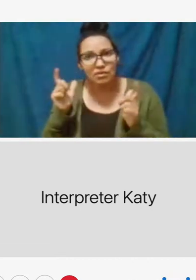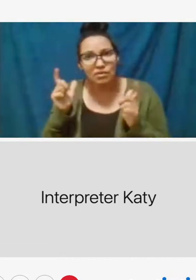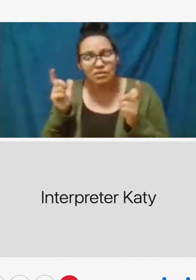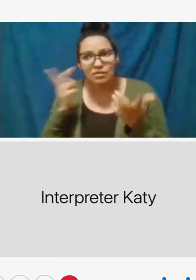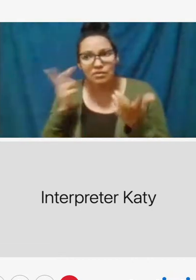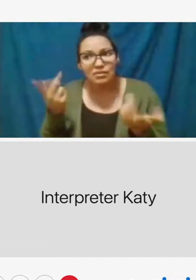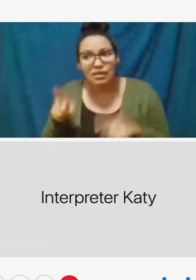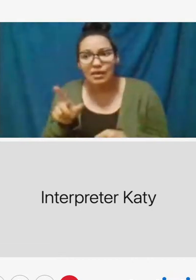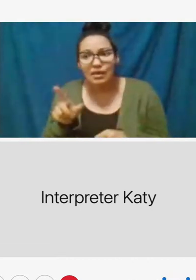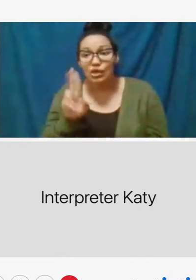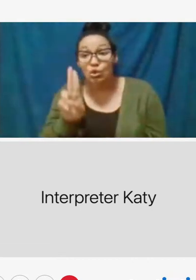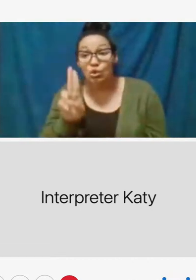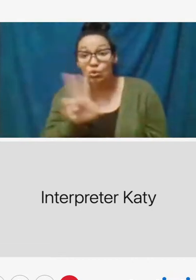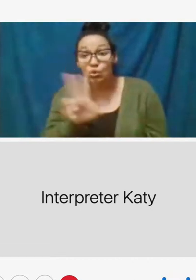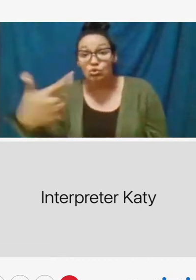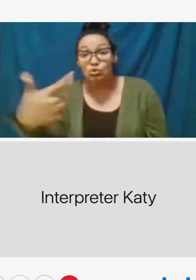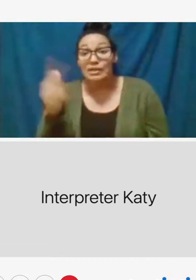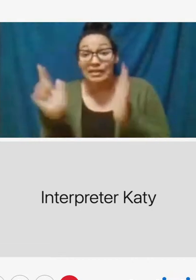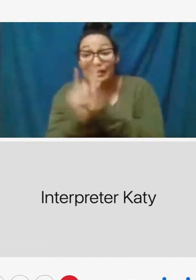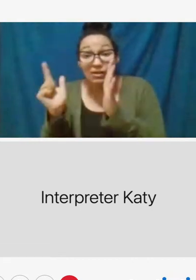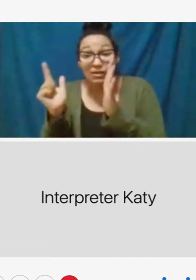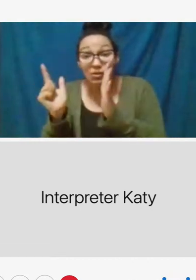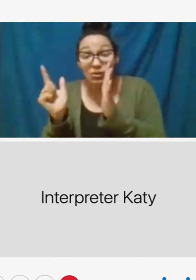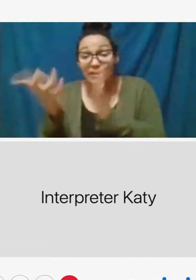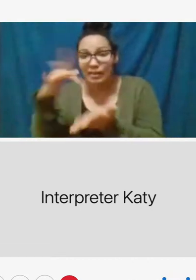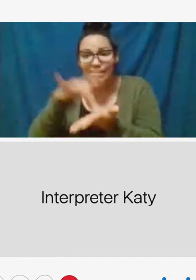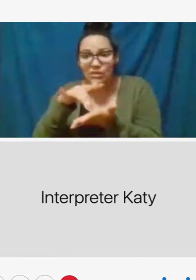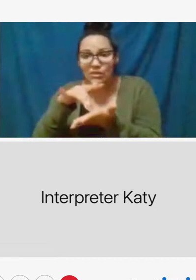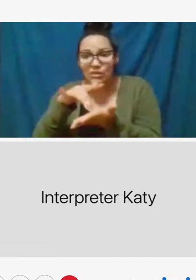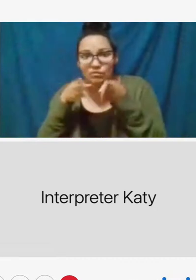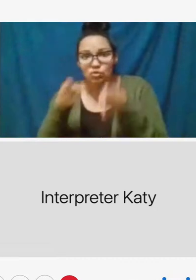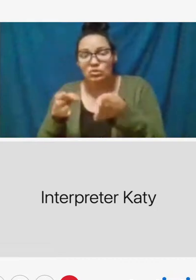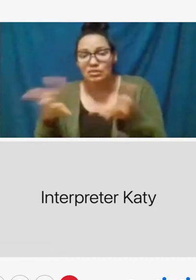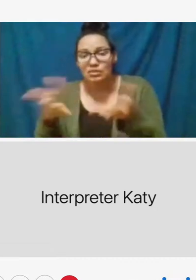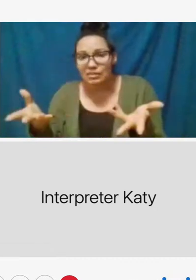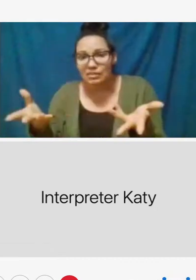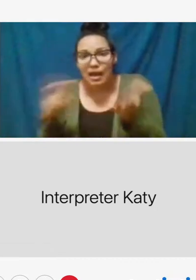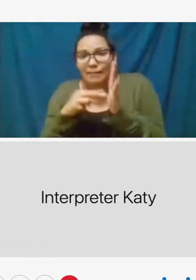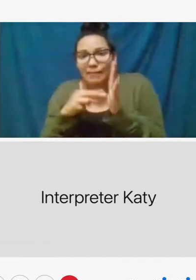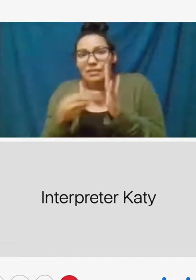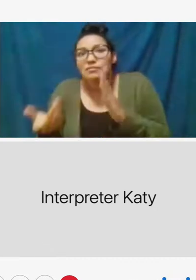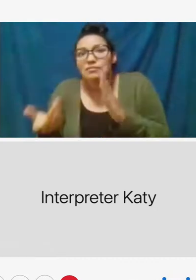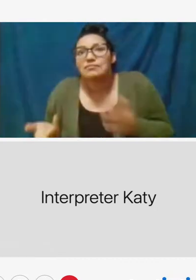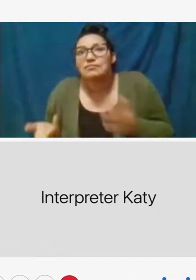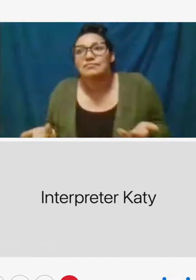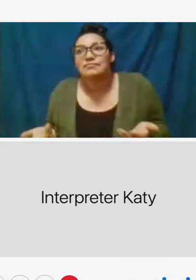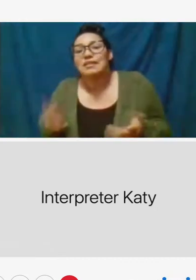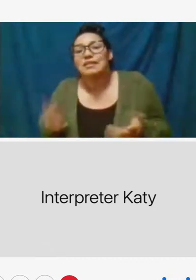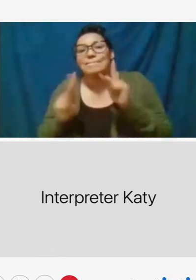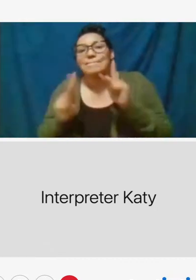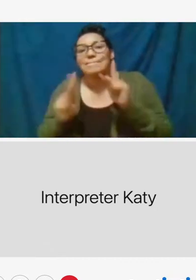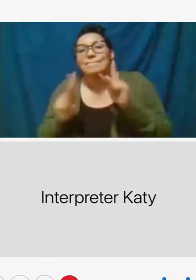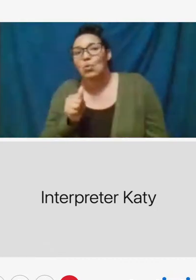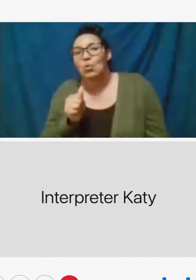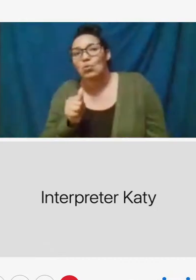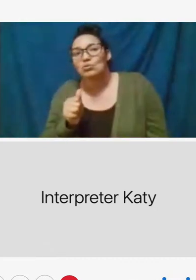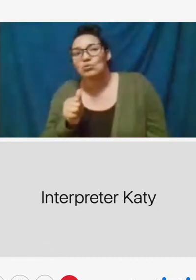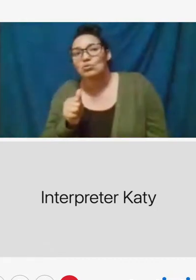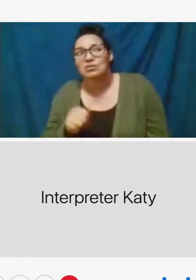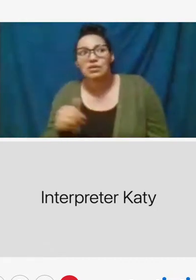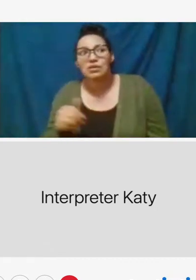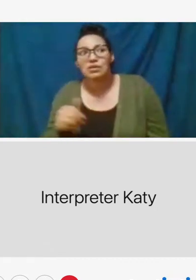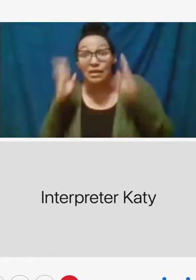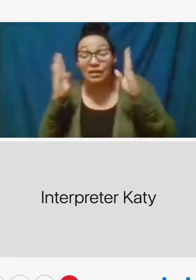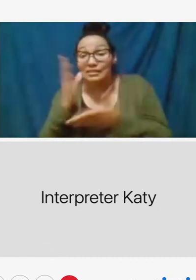u-turns in the middle of the street I mean people don't don't keep an eye out some students are crossing the street almost